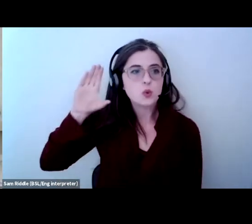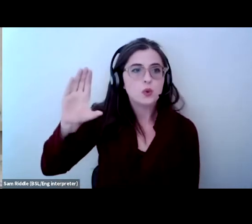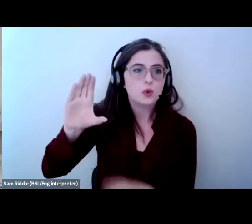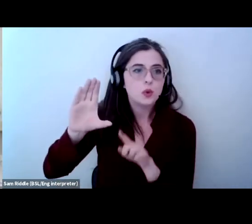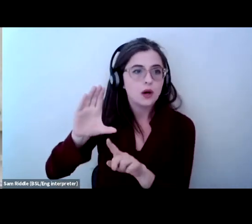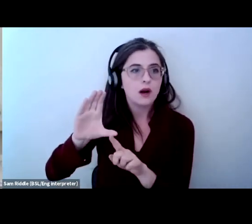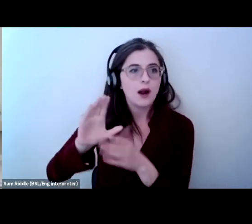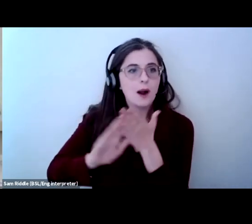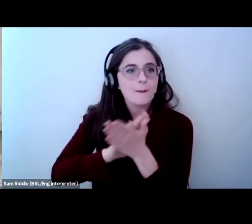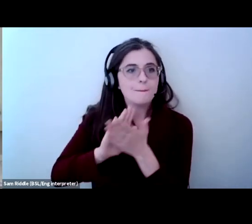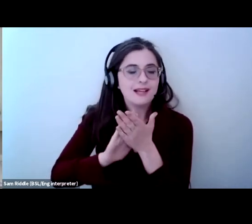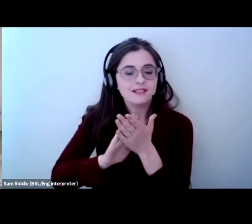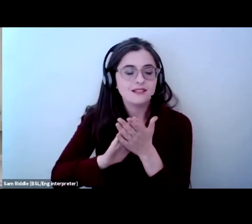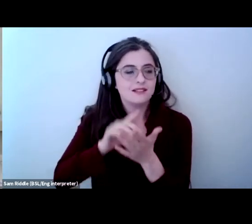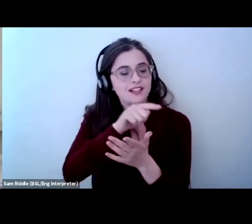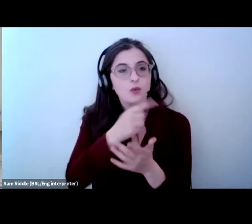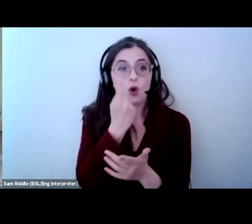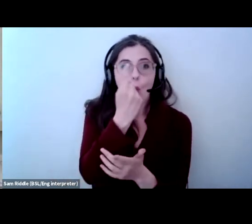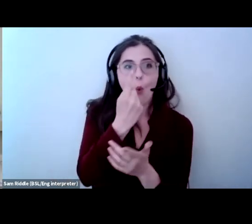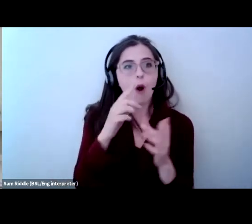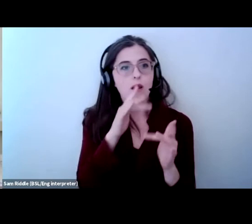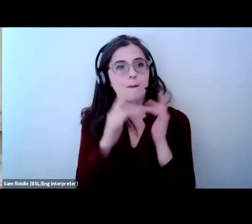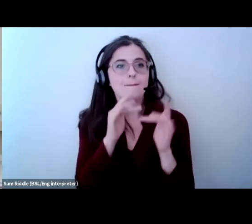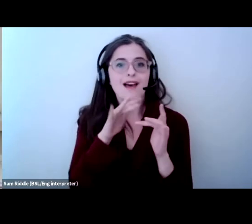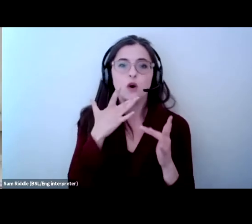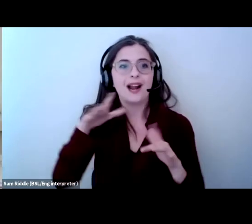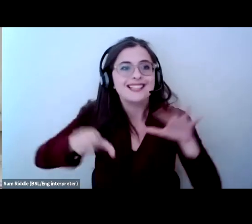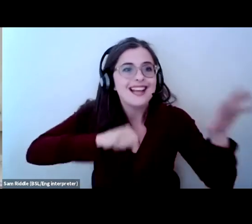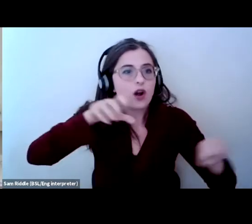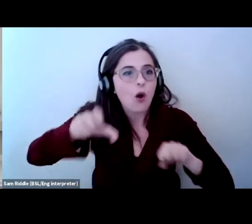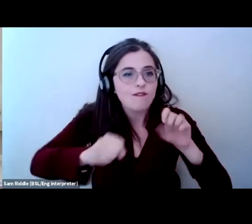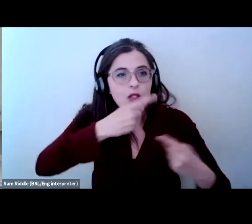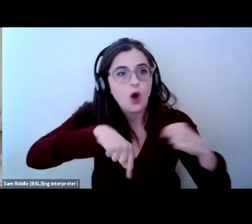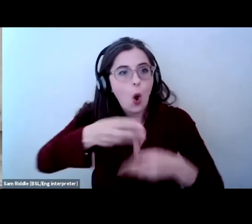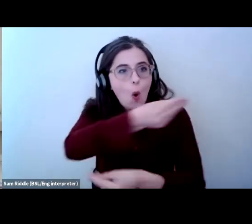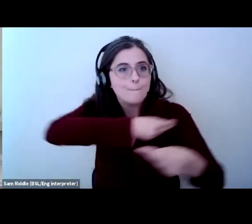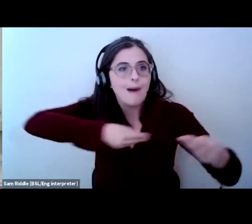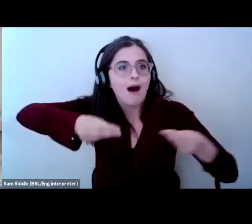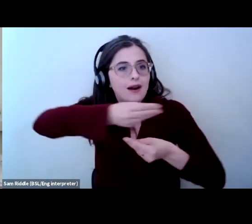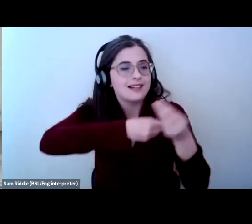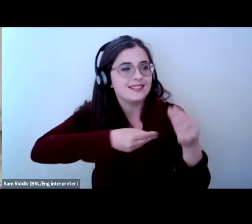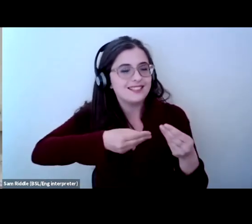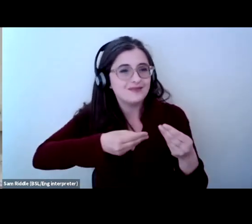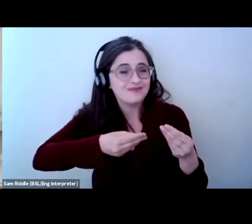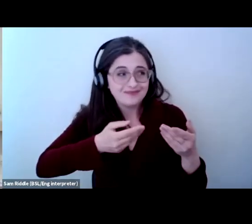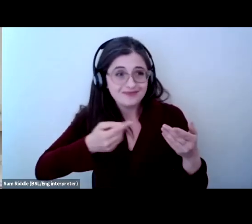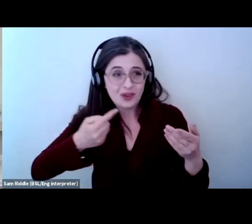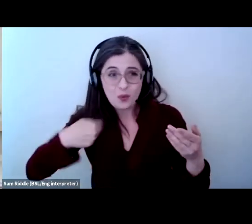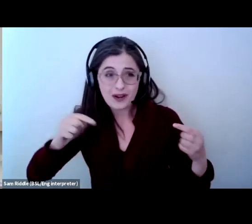becoming monopolistic platforms that take over a whole market. So we obviously can't